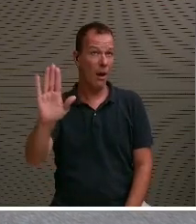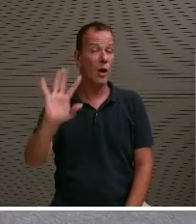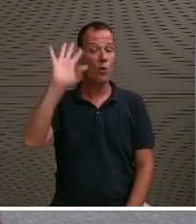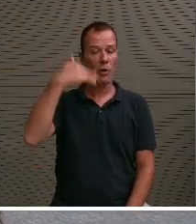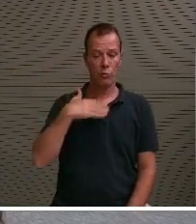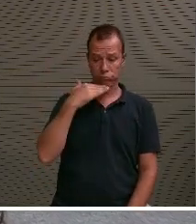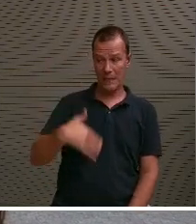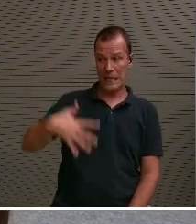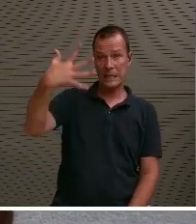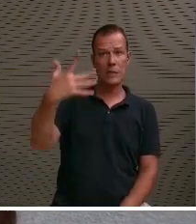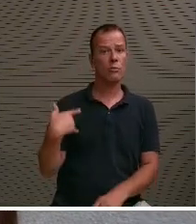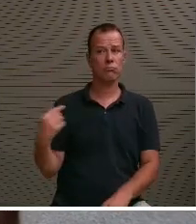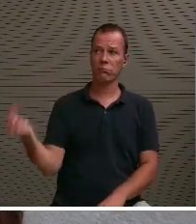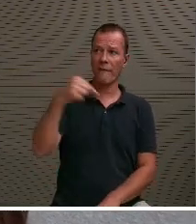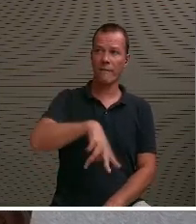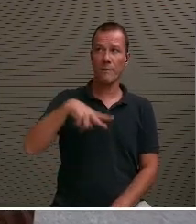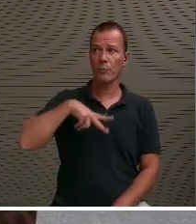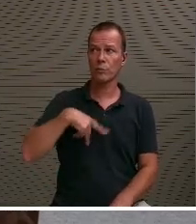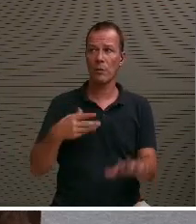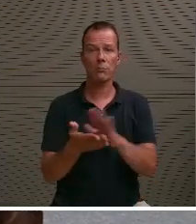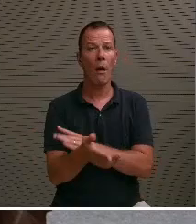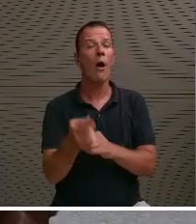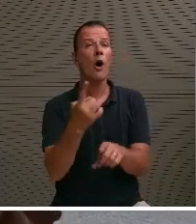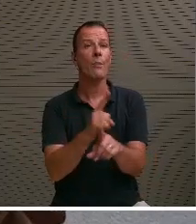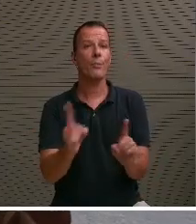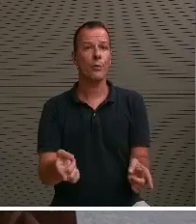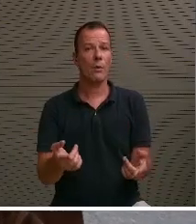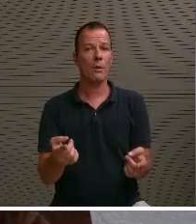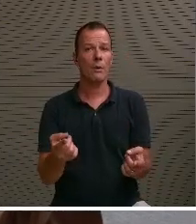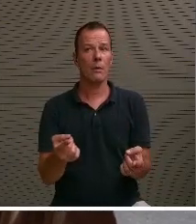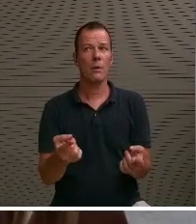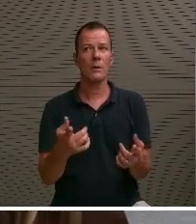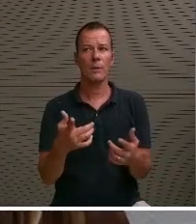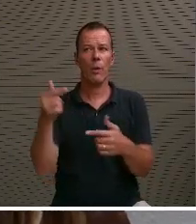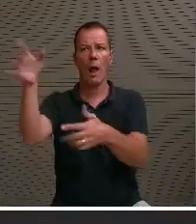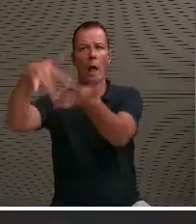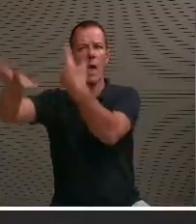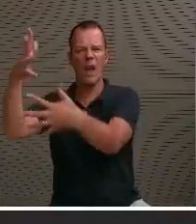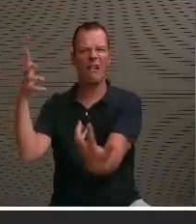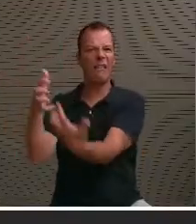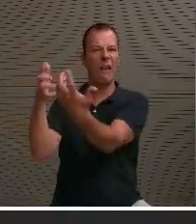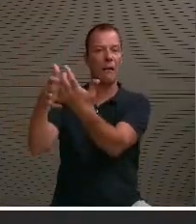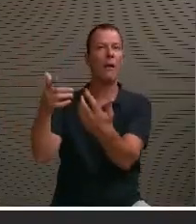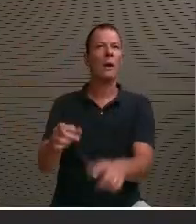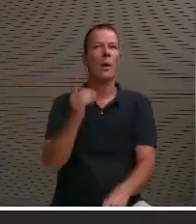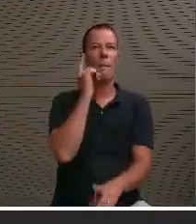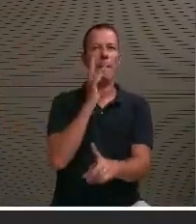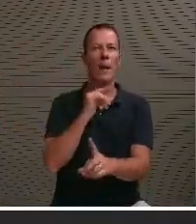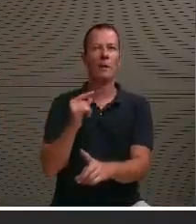to Portugal because there was a big war. And my parents left me here with my